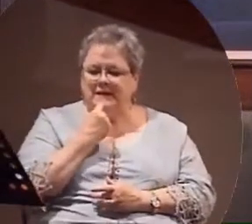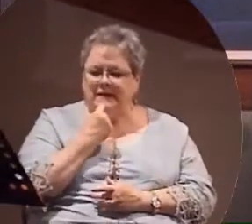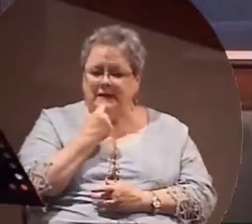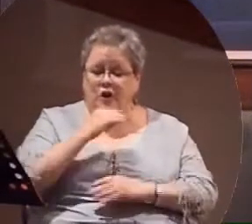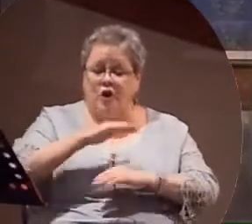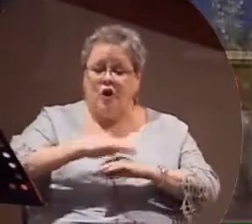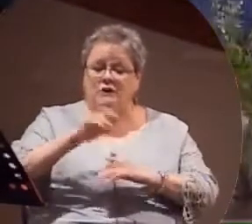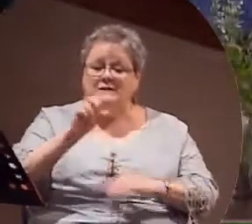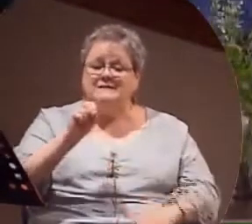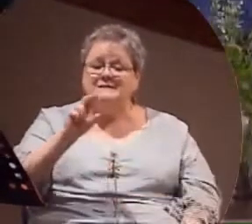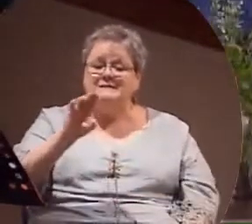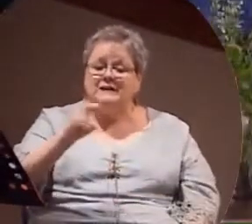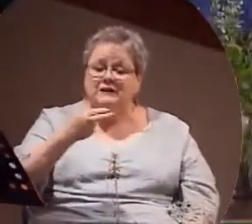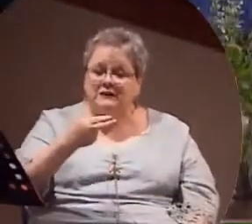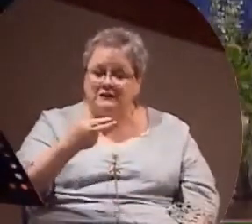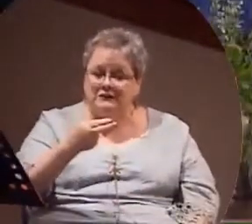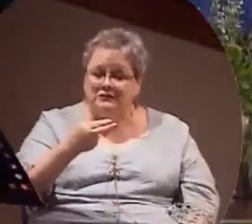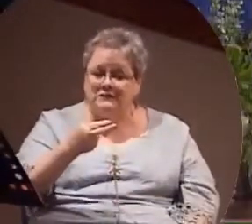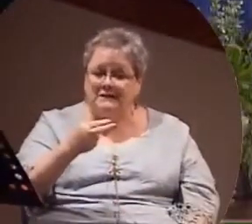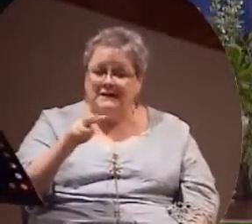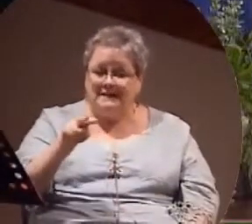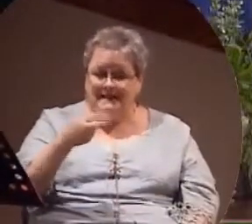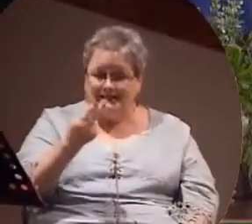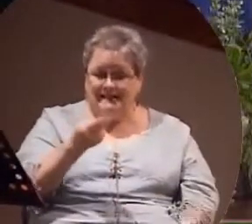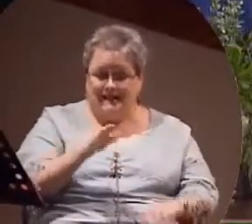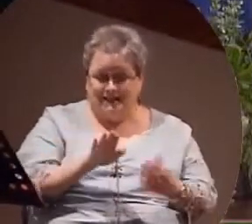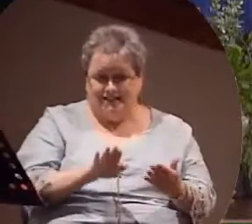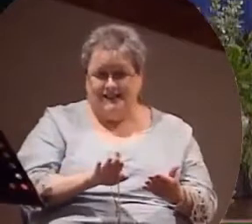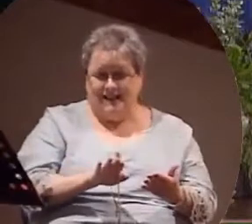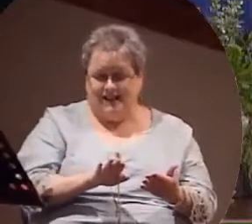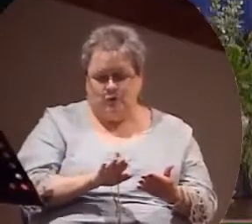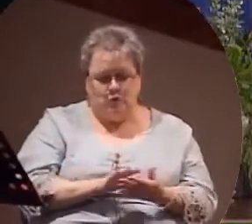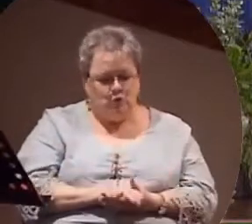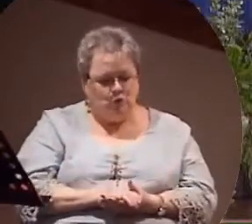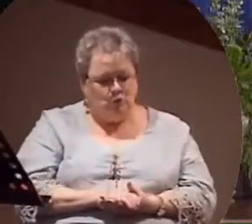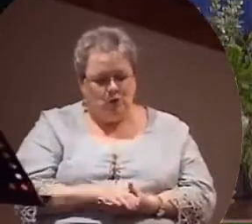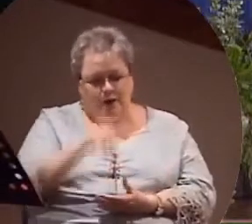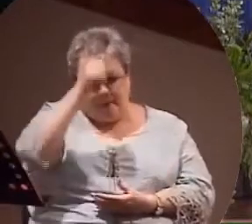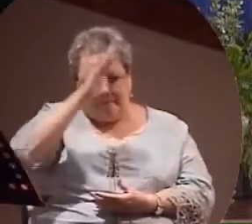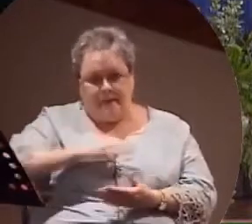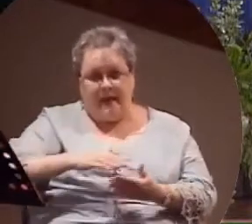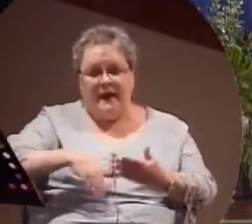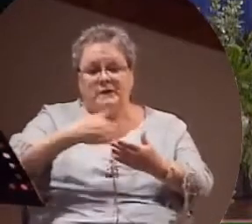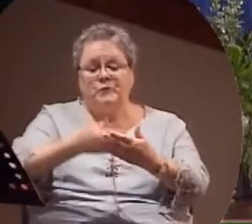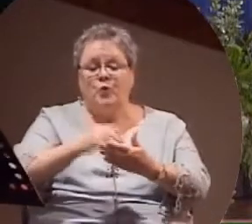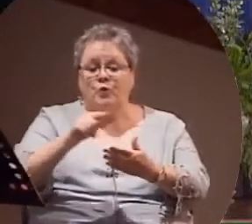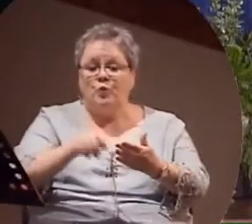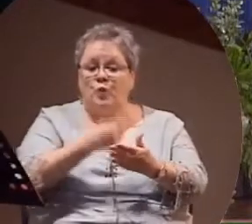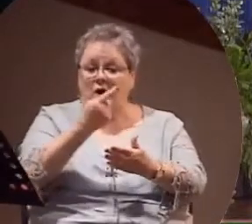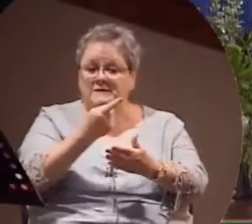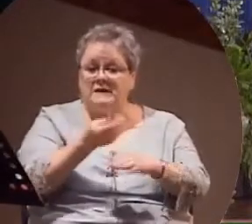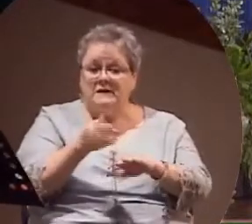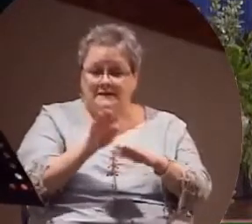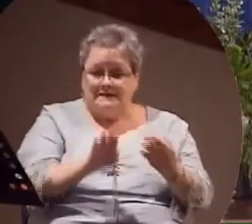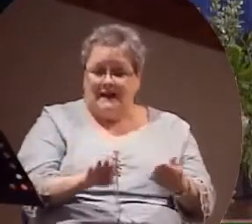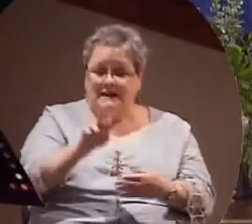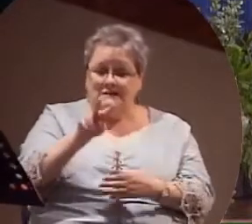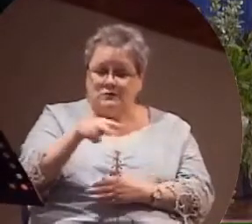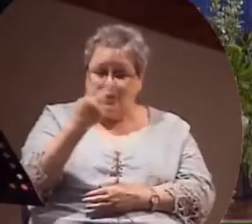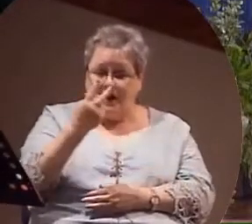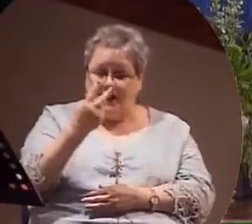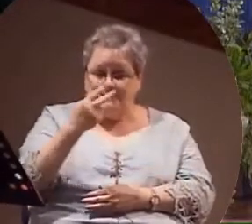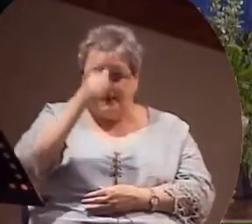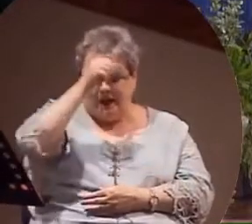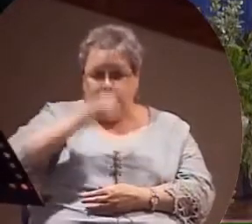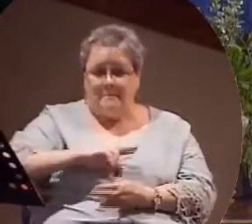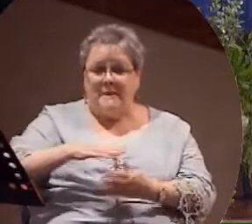on Such, the second death, man that is born once will die twice.